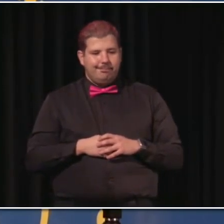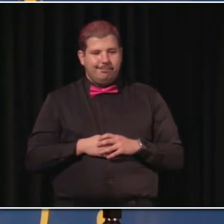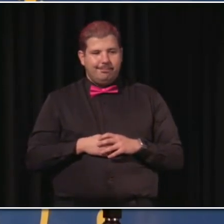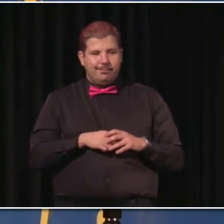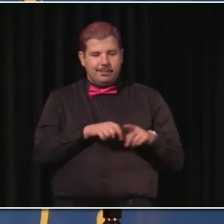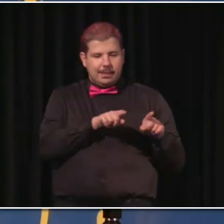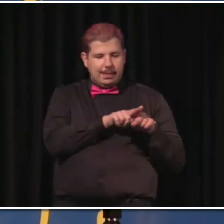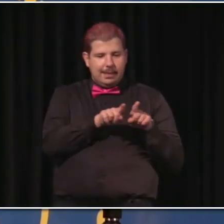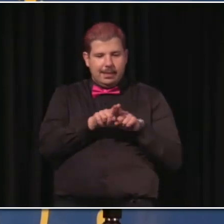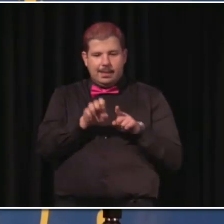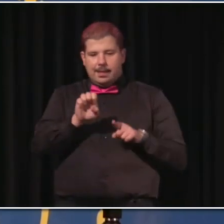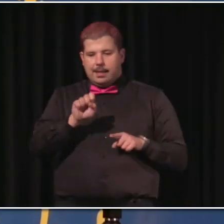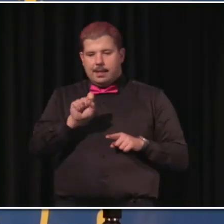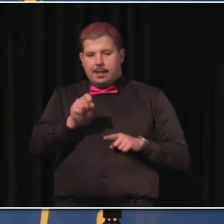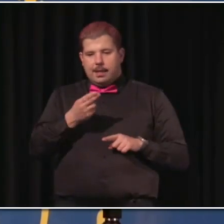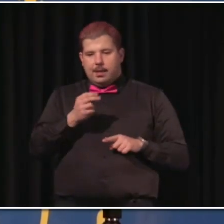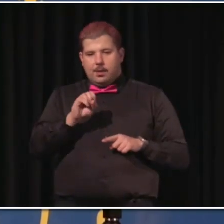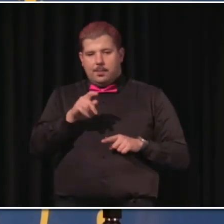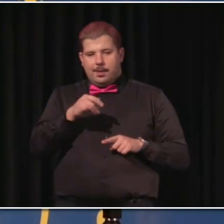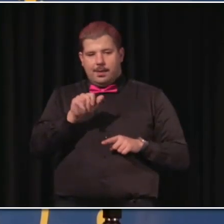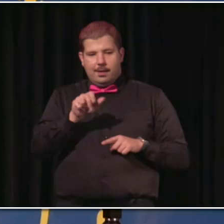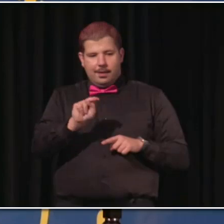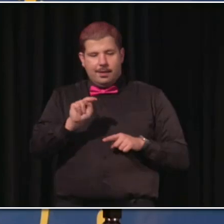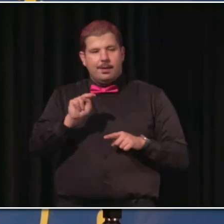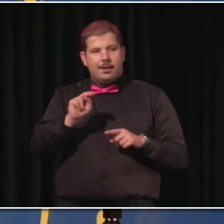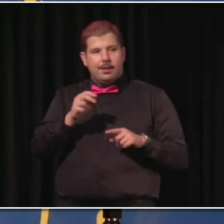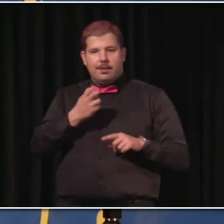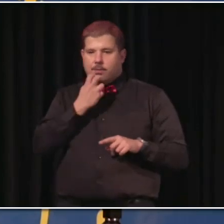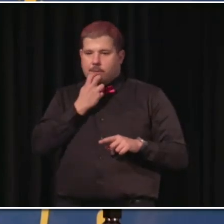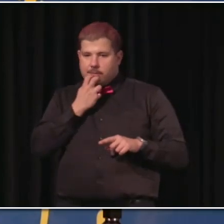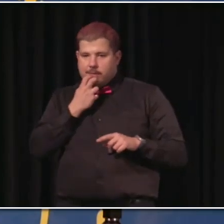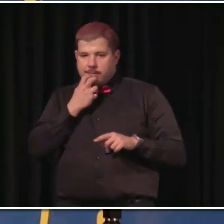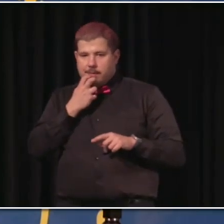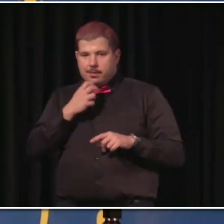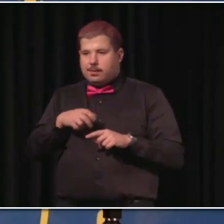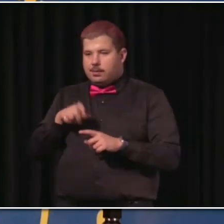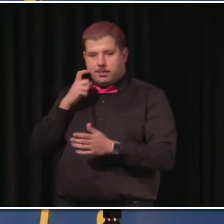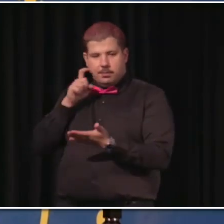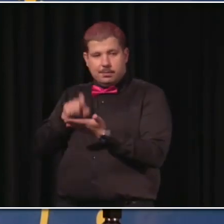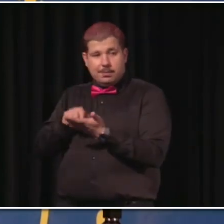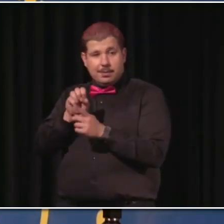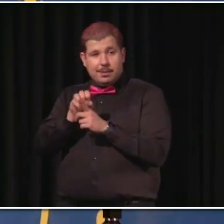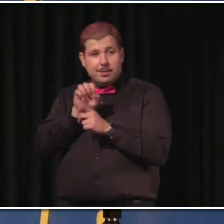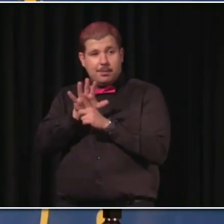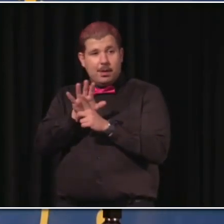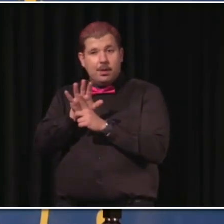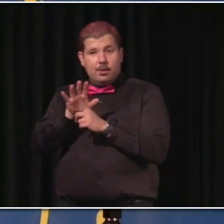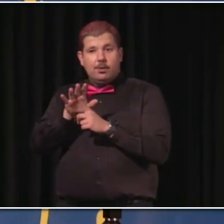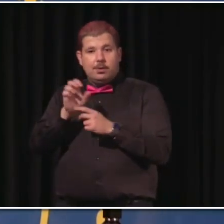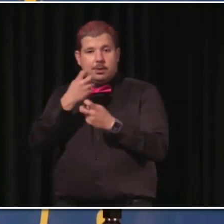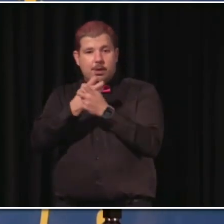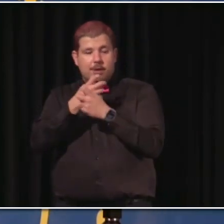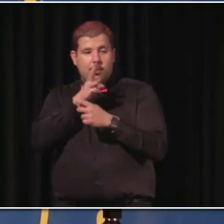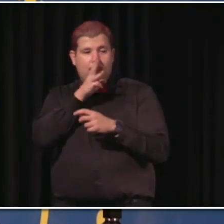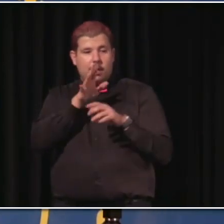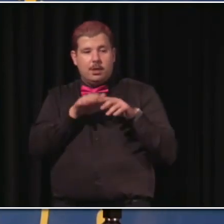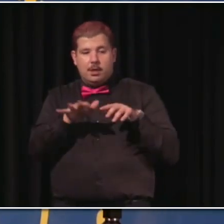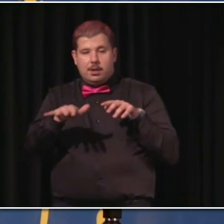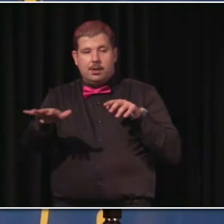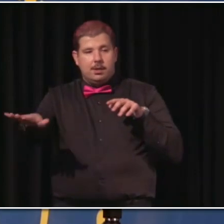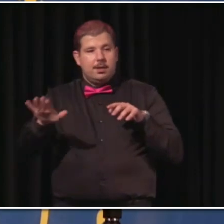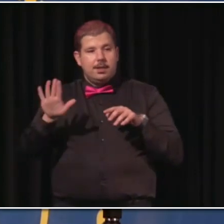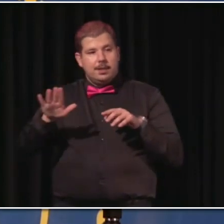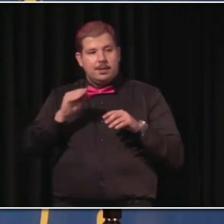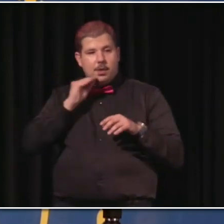Like the Ethiopian engineer whistleblower who exposed a toxic leak by a Chinese state-owned oil company in his